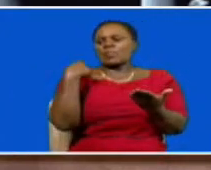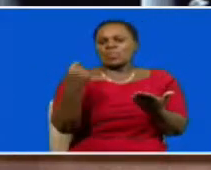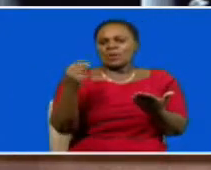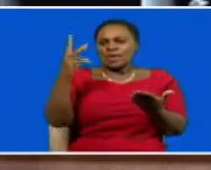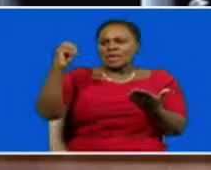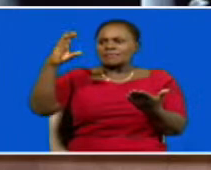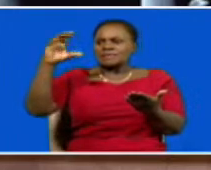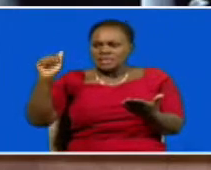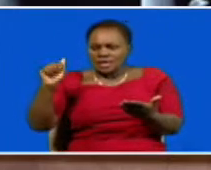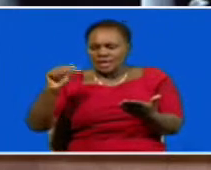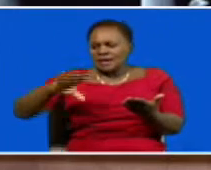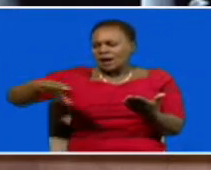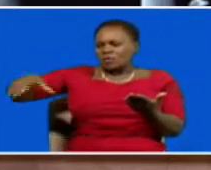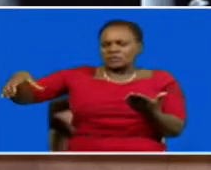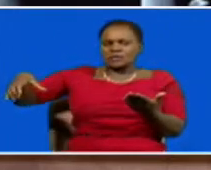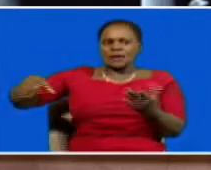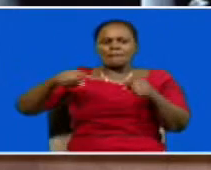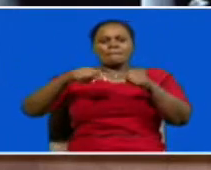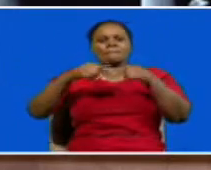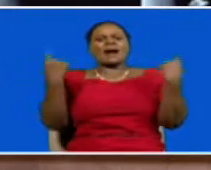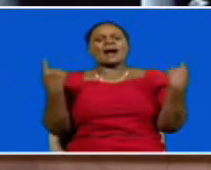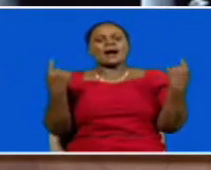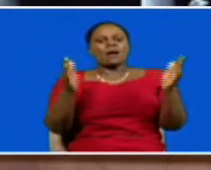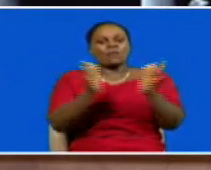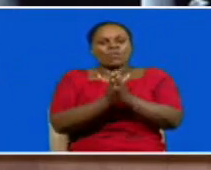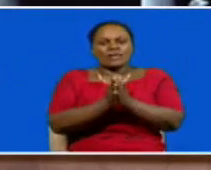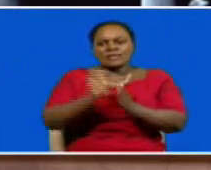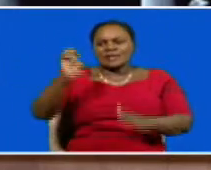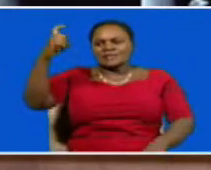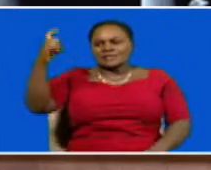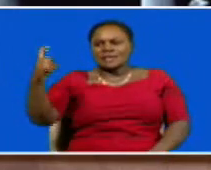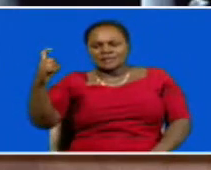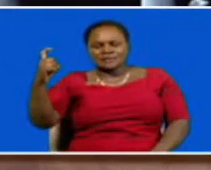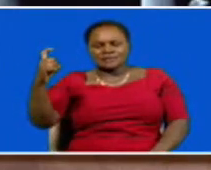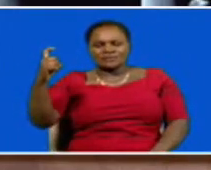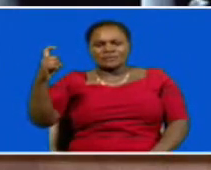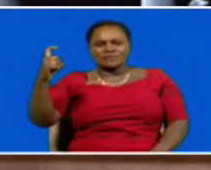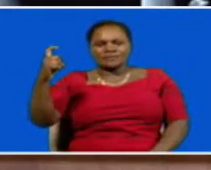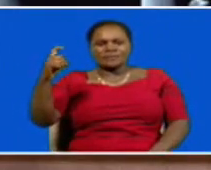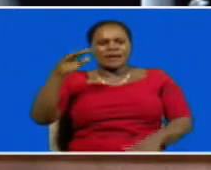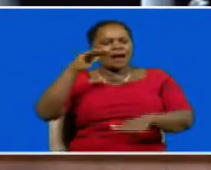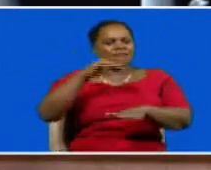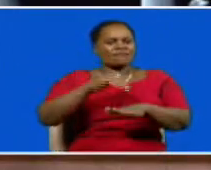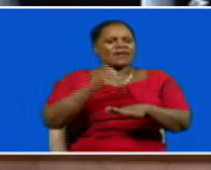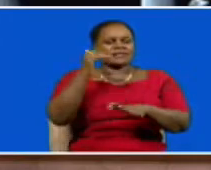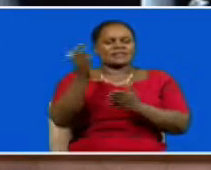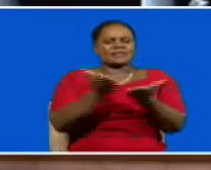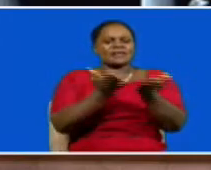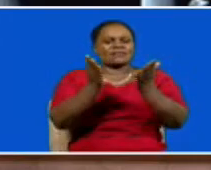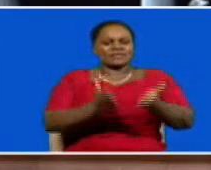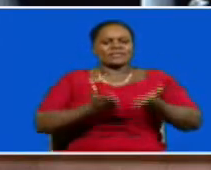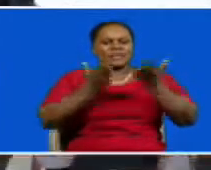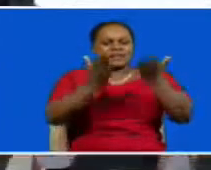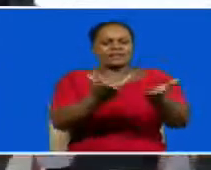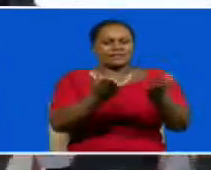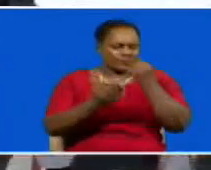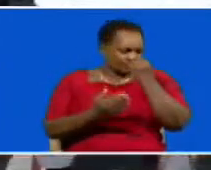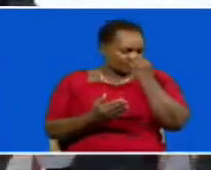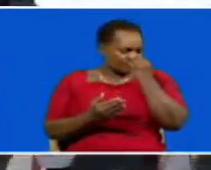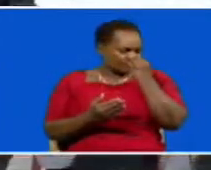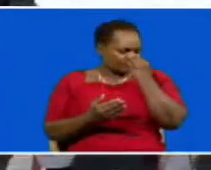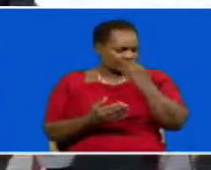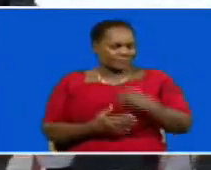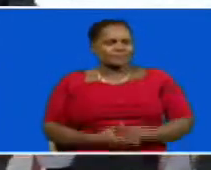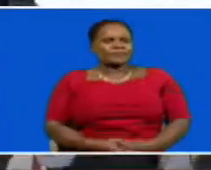MCAs in the listed counties have fallen out with the executive, adversely affecting service delivery.